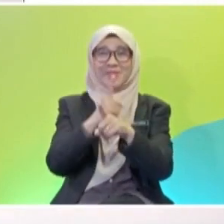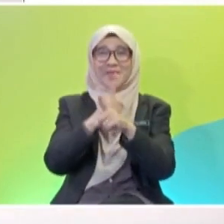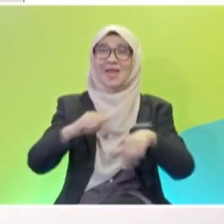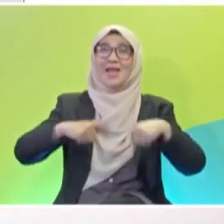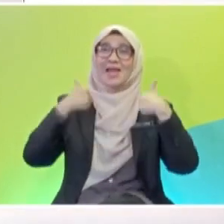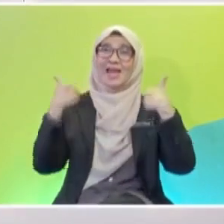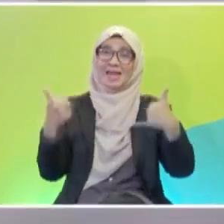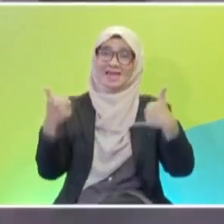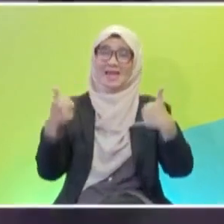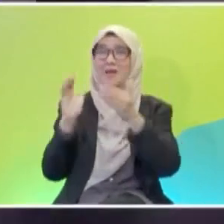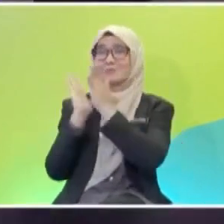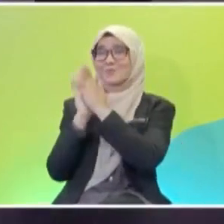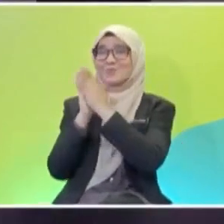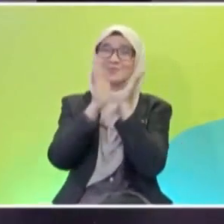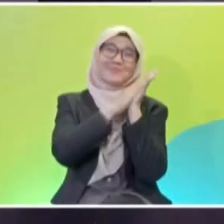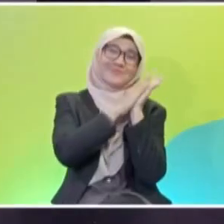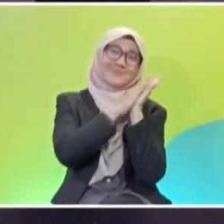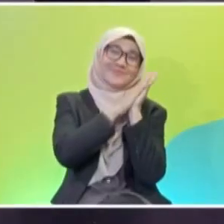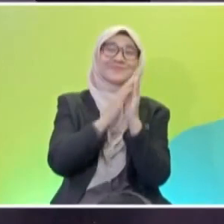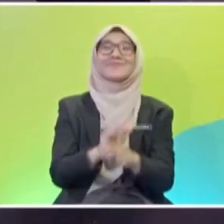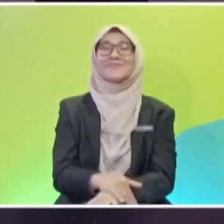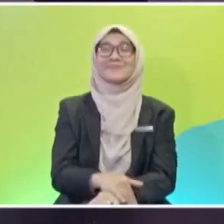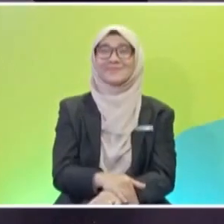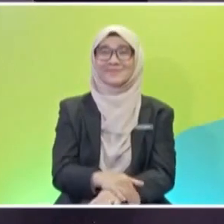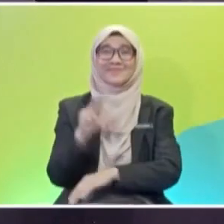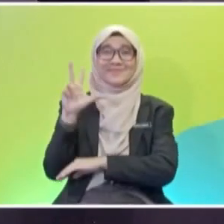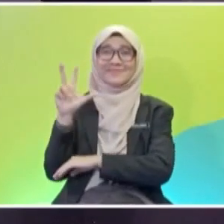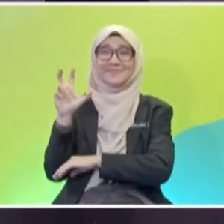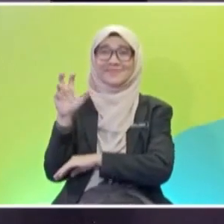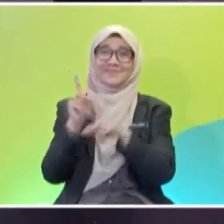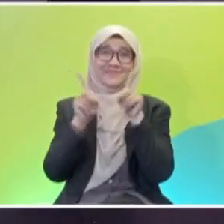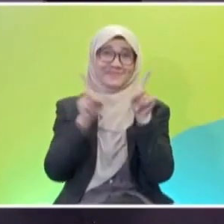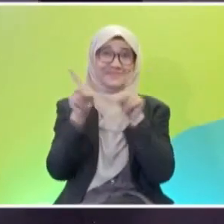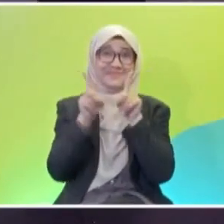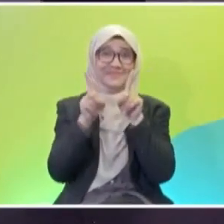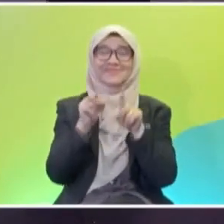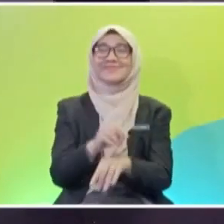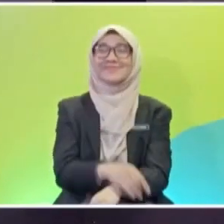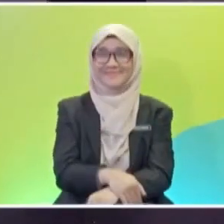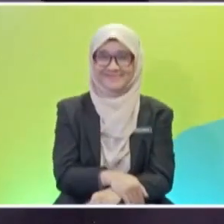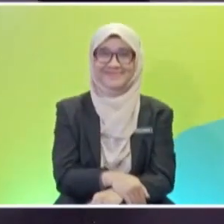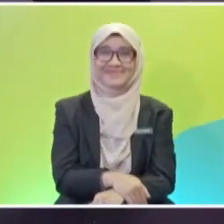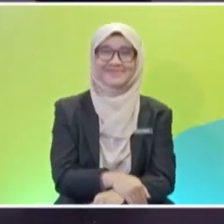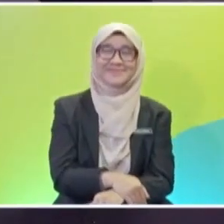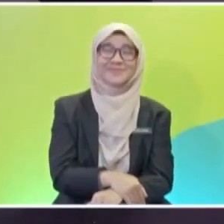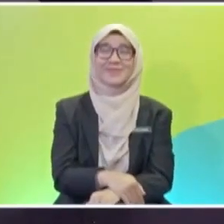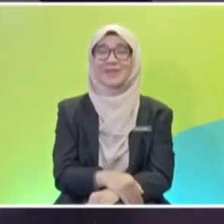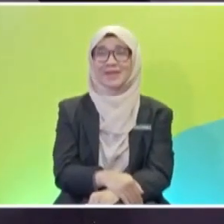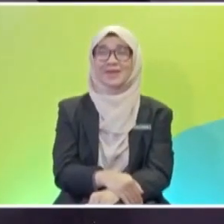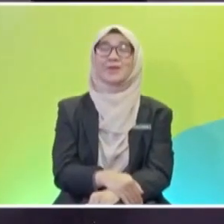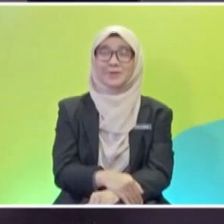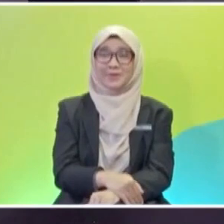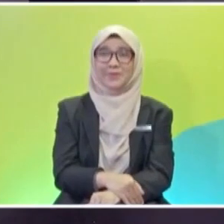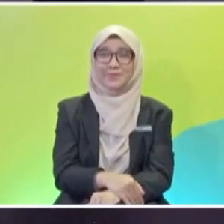it all right. Yes. 30 stars for everybody. 30 stars. Wow, you're giving out marks like it's like so easy. Because they deserve it.